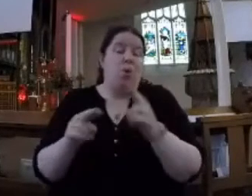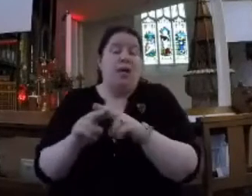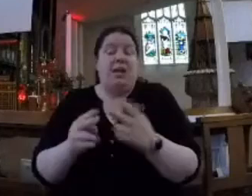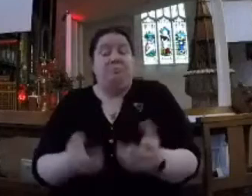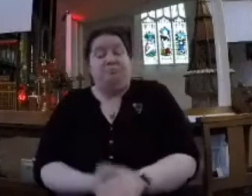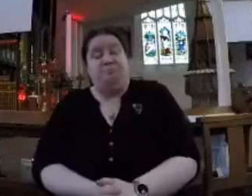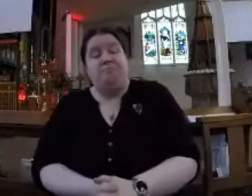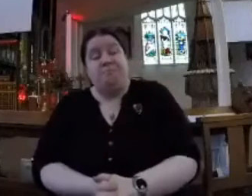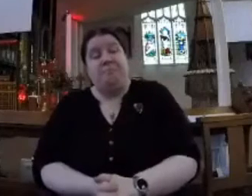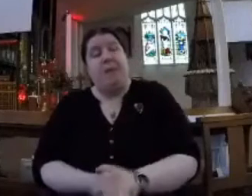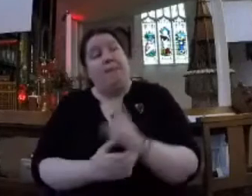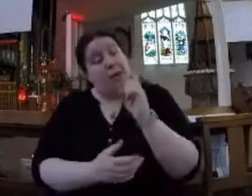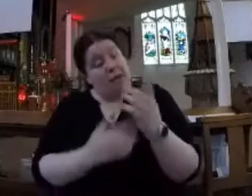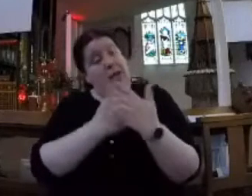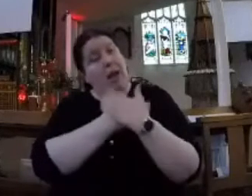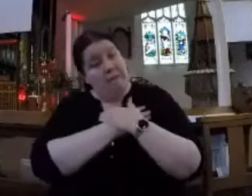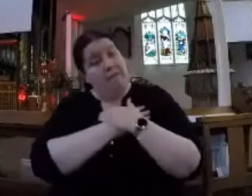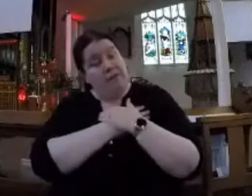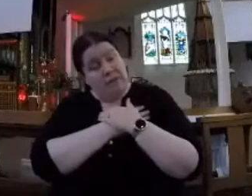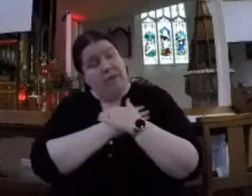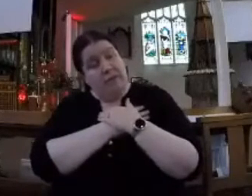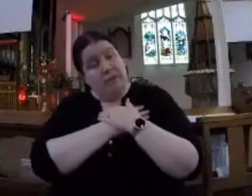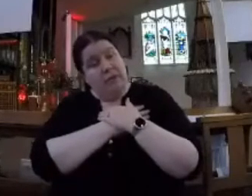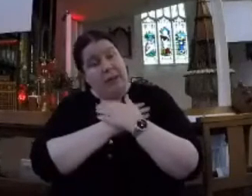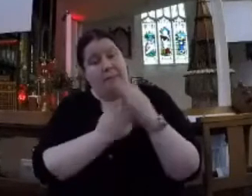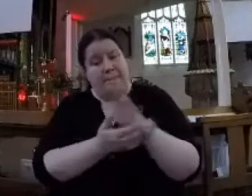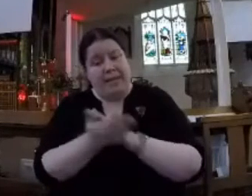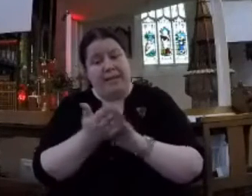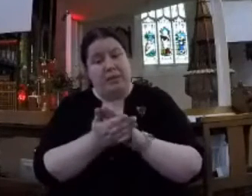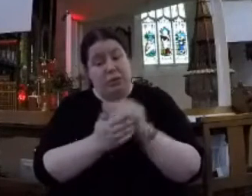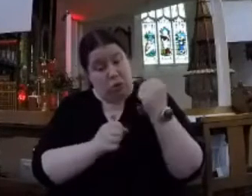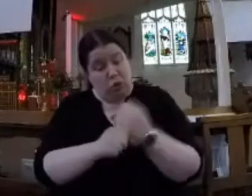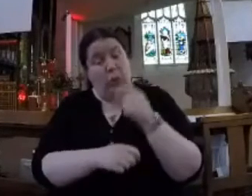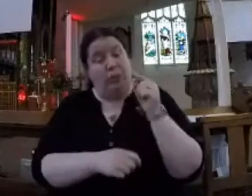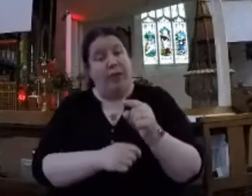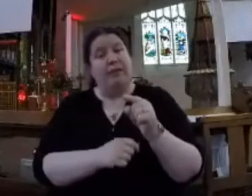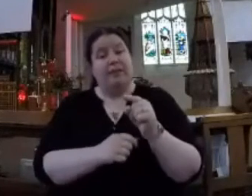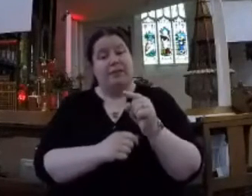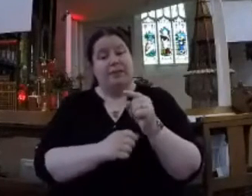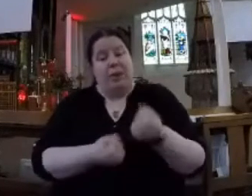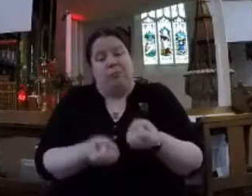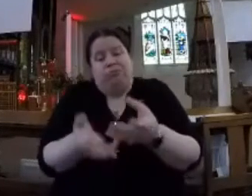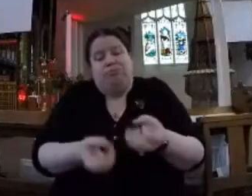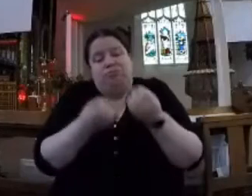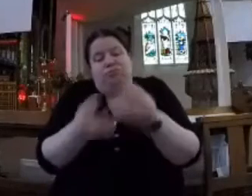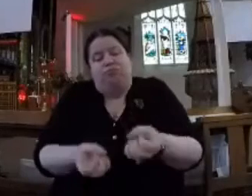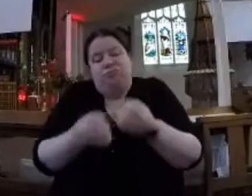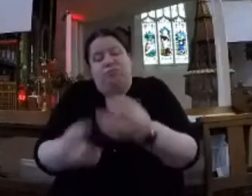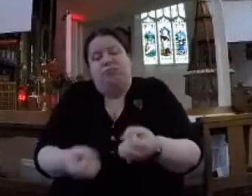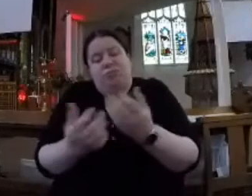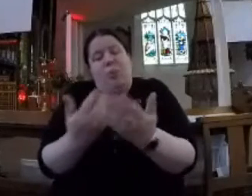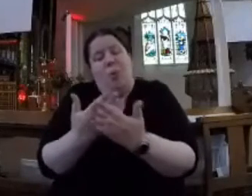But it's love that compels us to give more to our children than to our